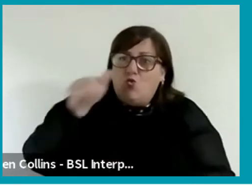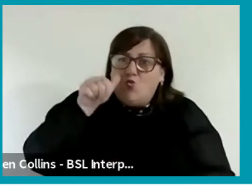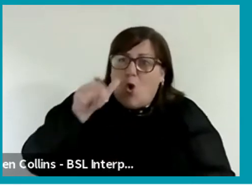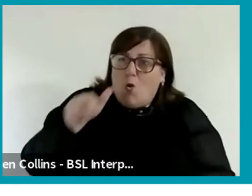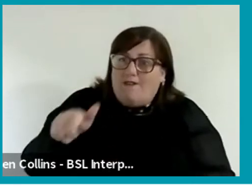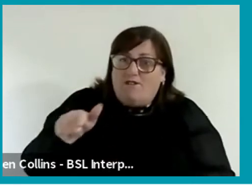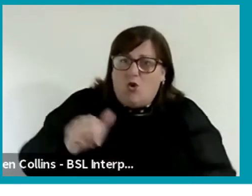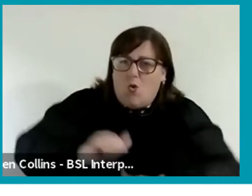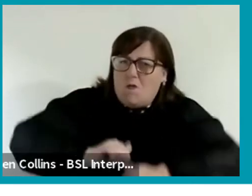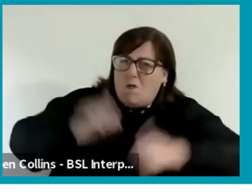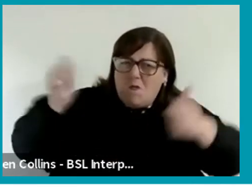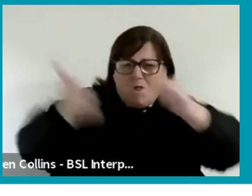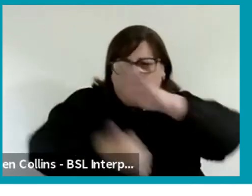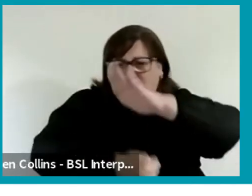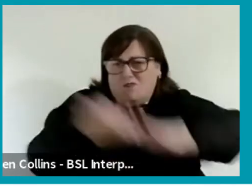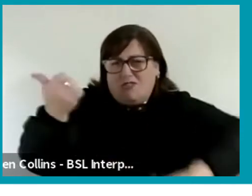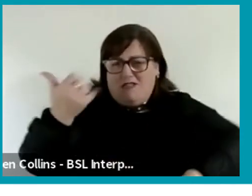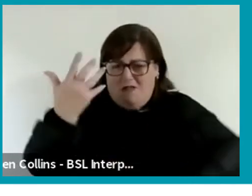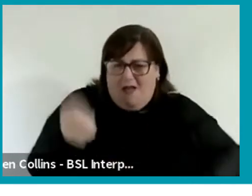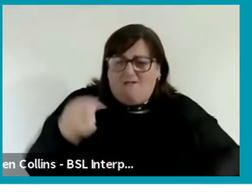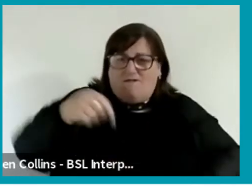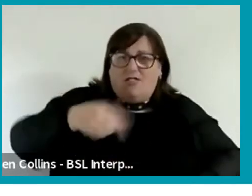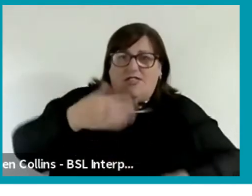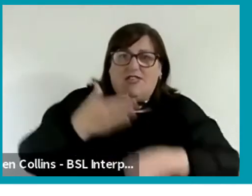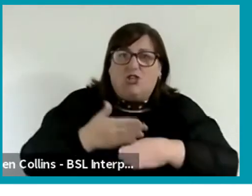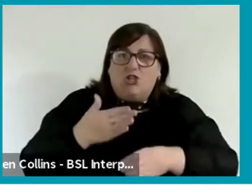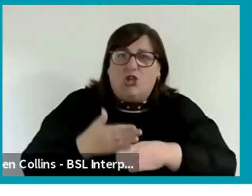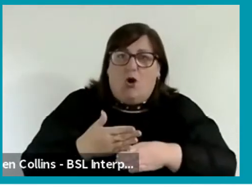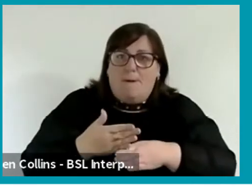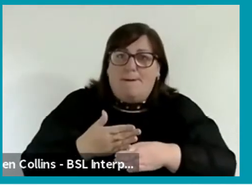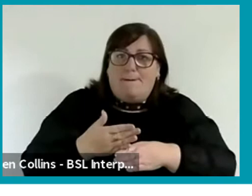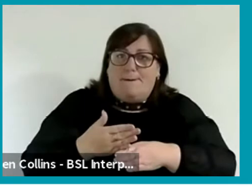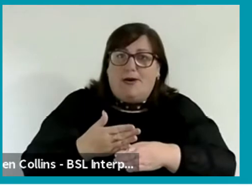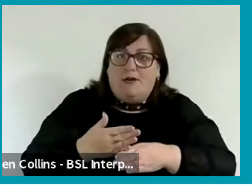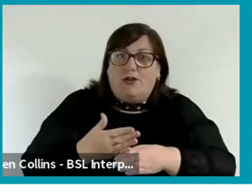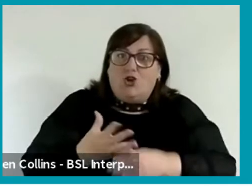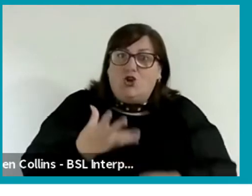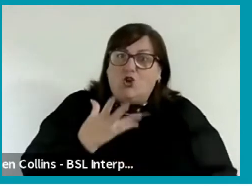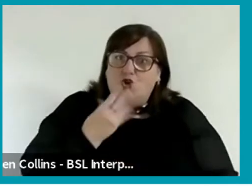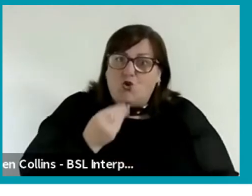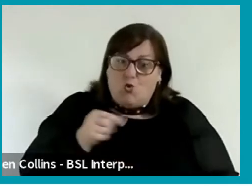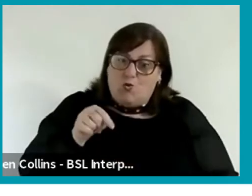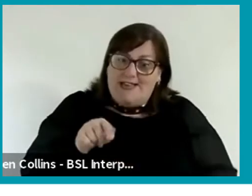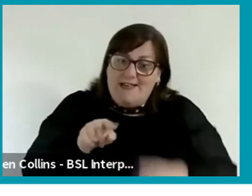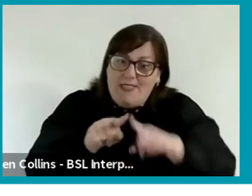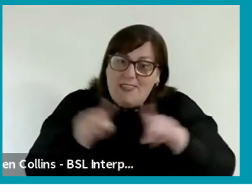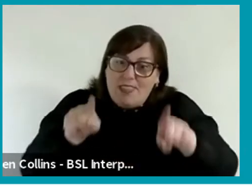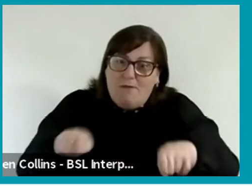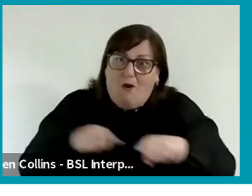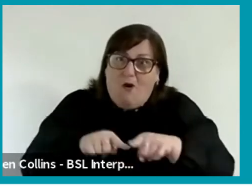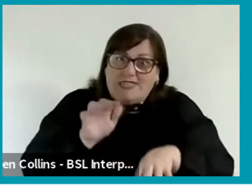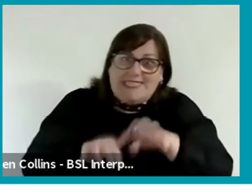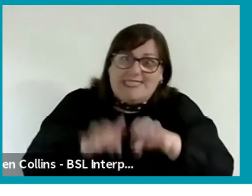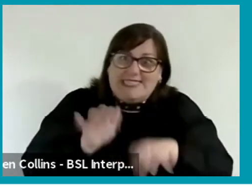your application? What can you do? Have you utilized that small box when we say send a message to recruiter? If you're